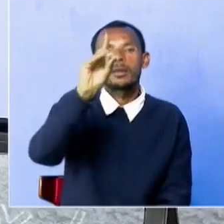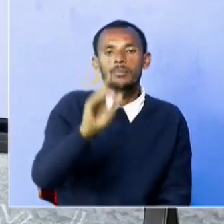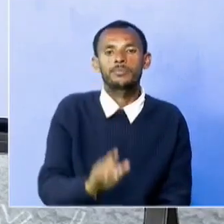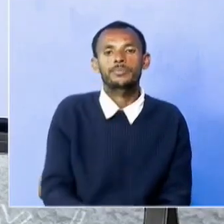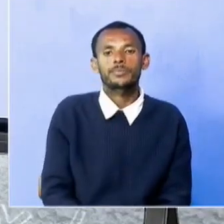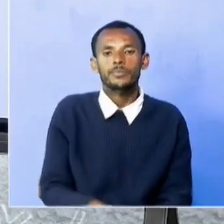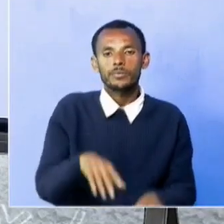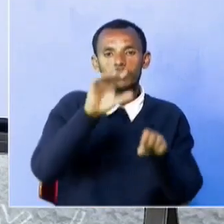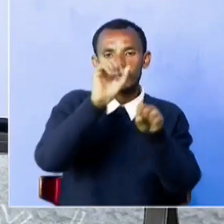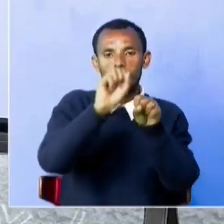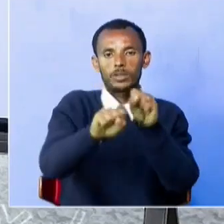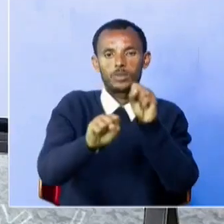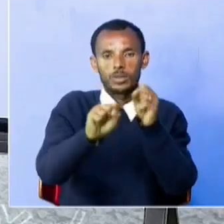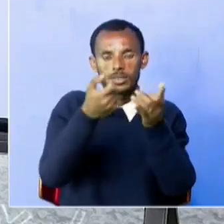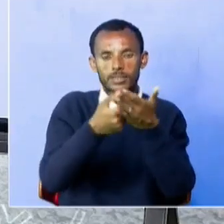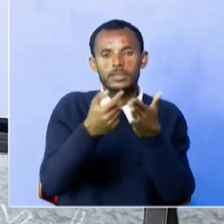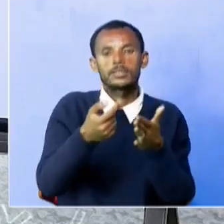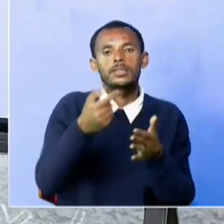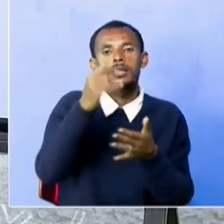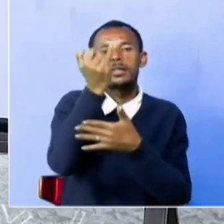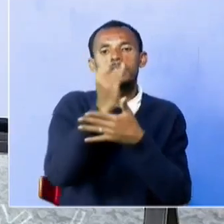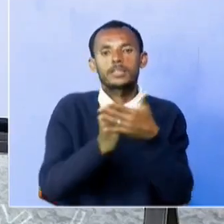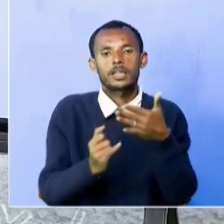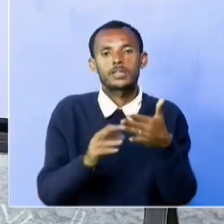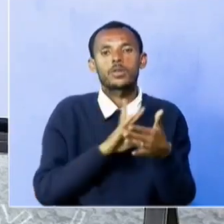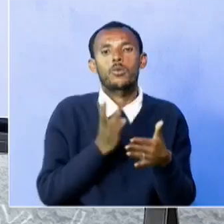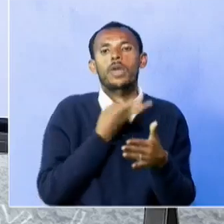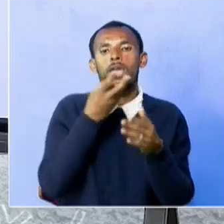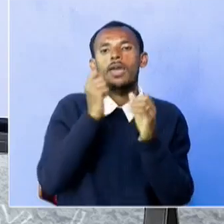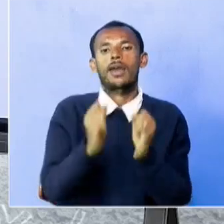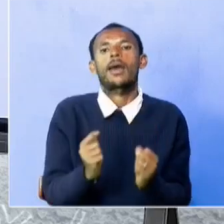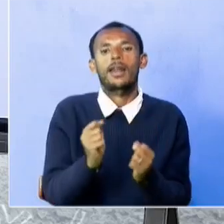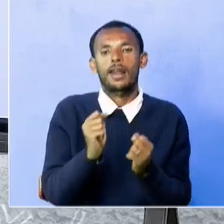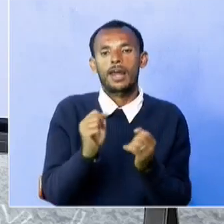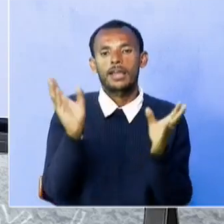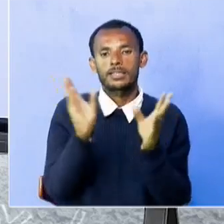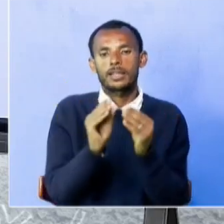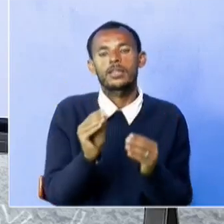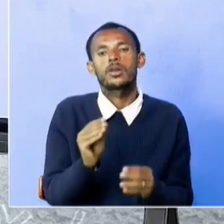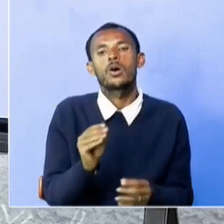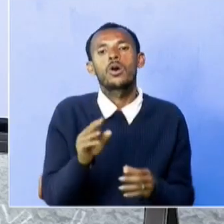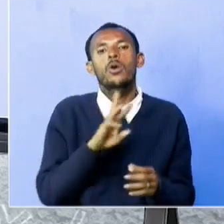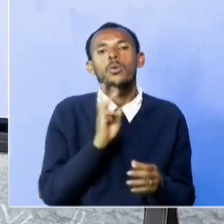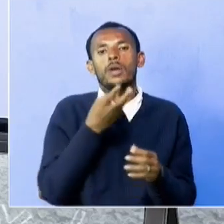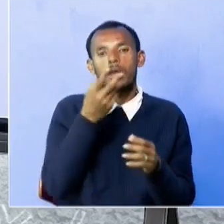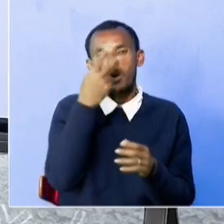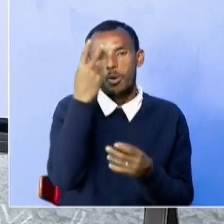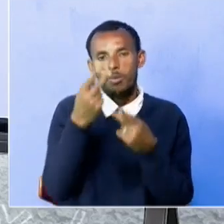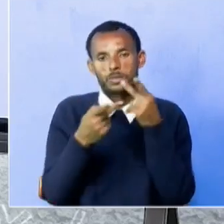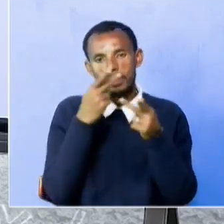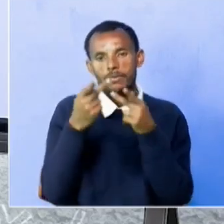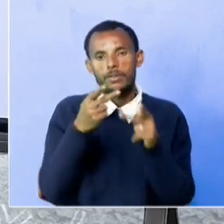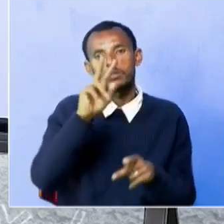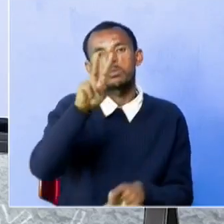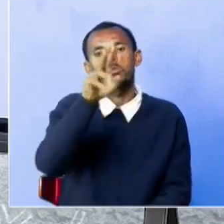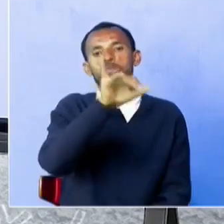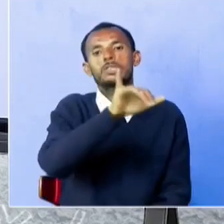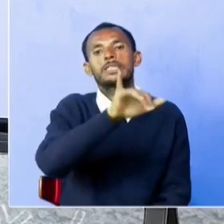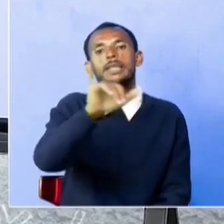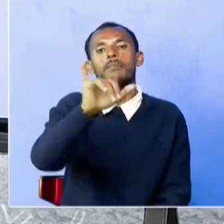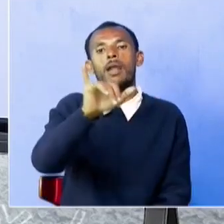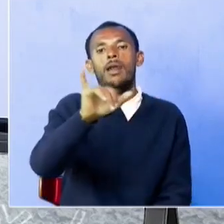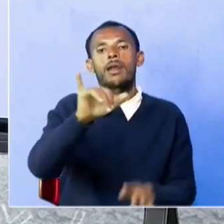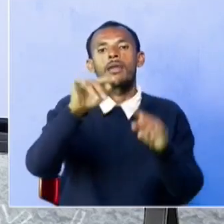So in this sketch, we can extract or we can observe two similar